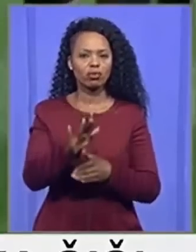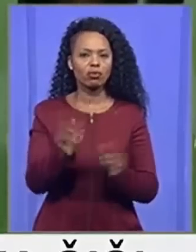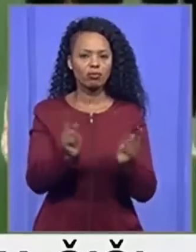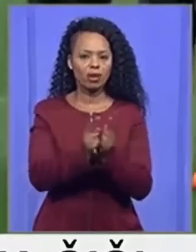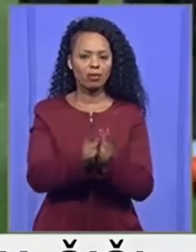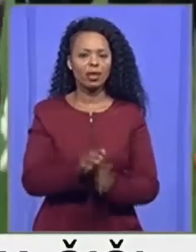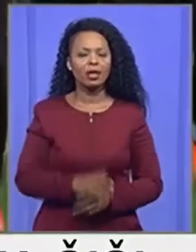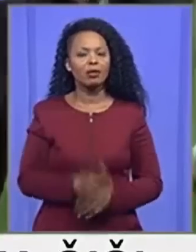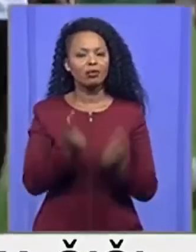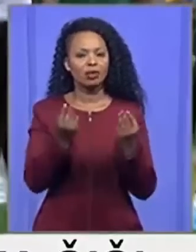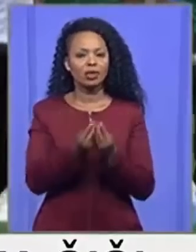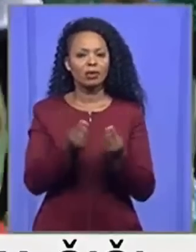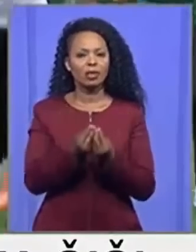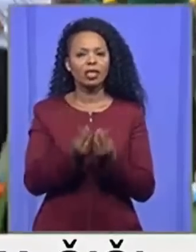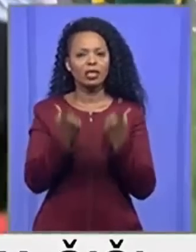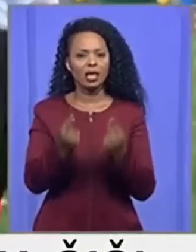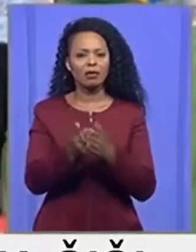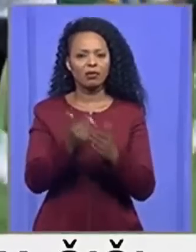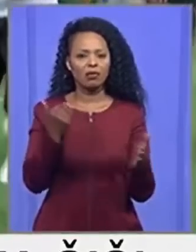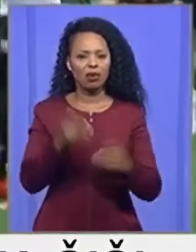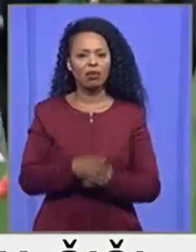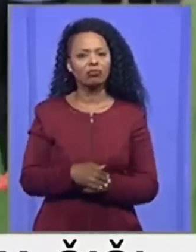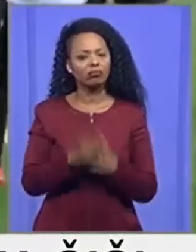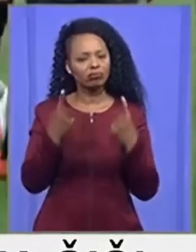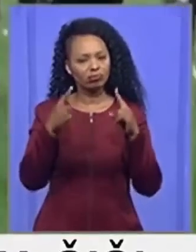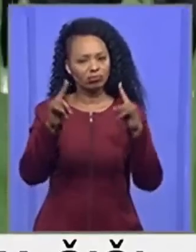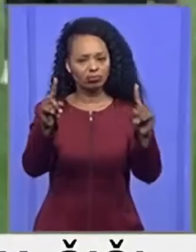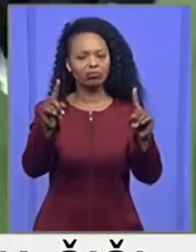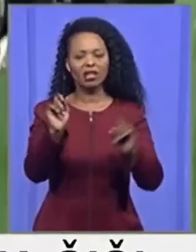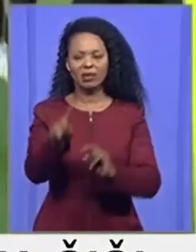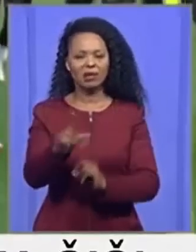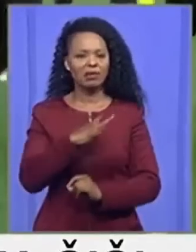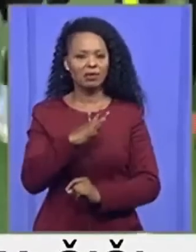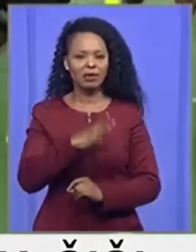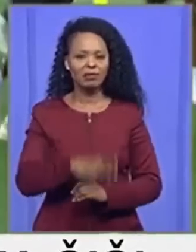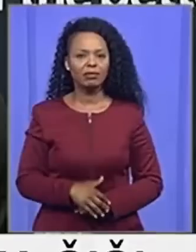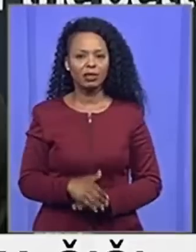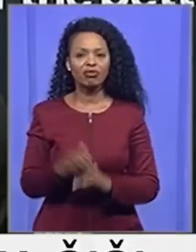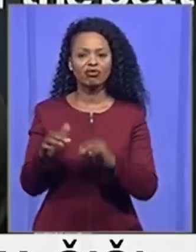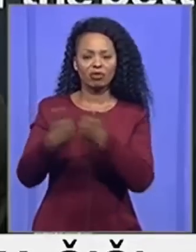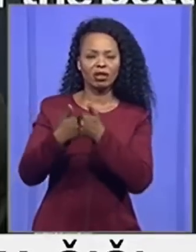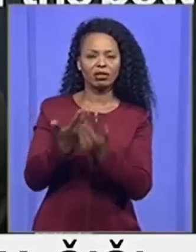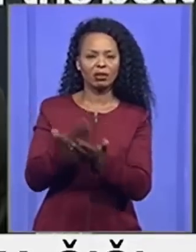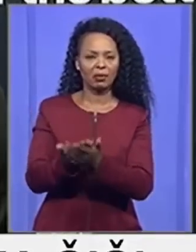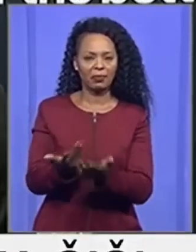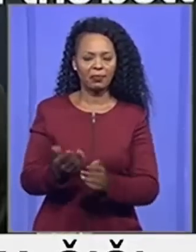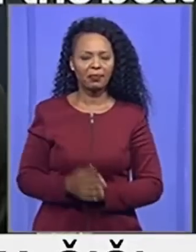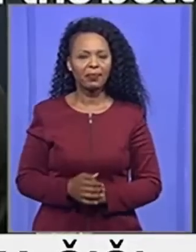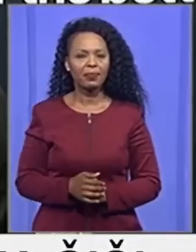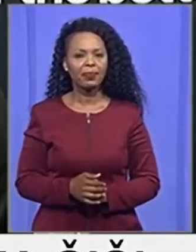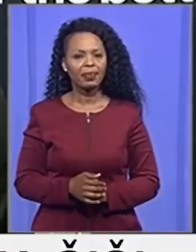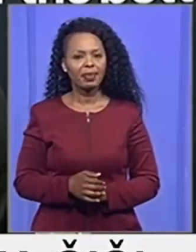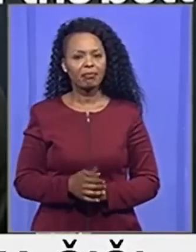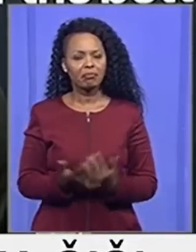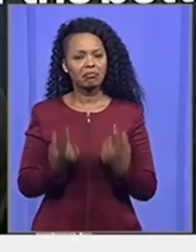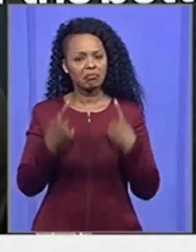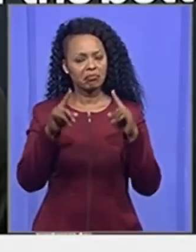something that has been never done before, is to go all the way out. That we believe that we can challenge. You know, we can go all the